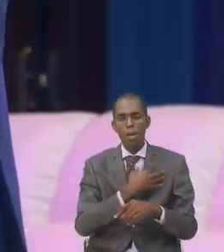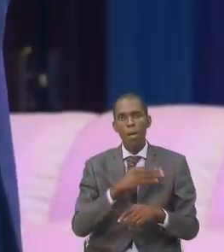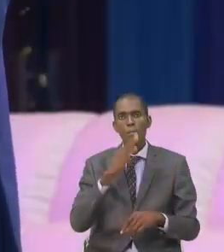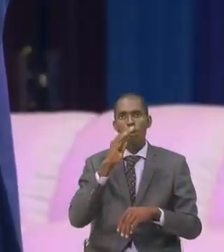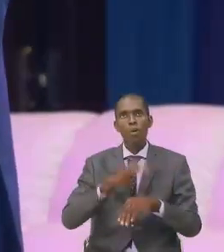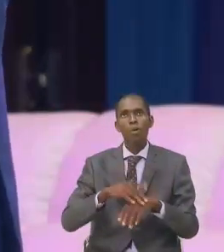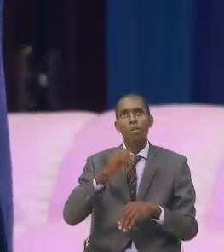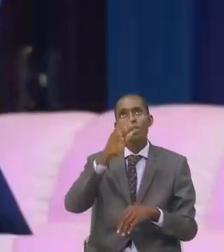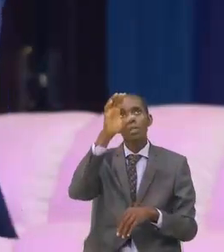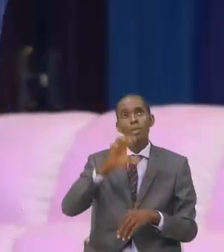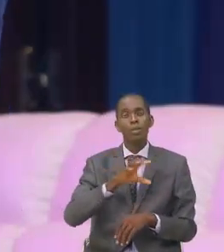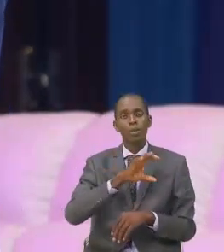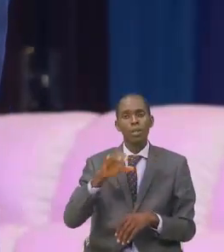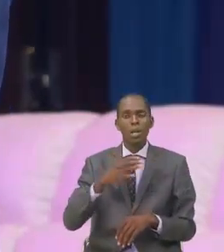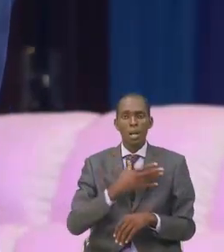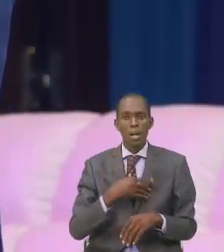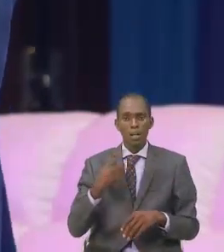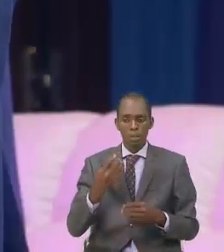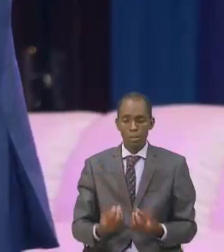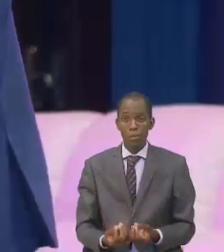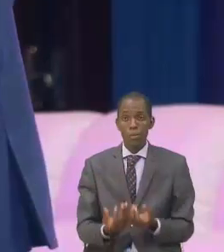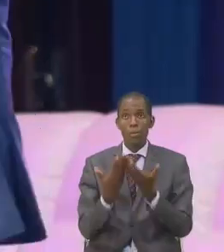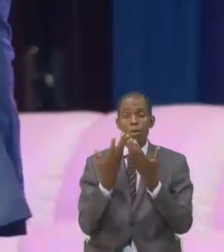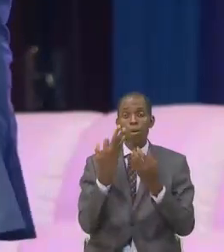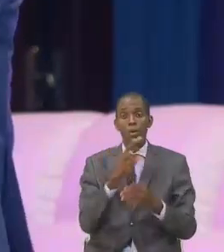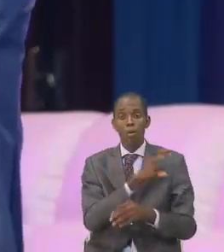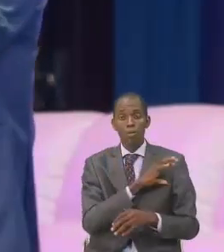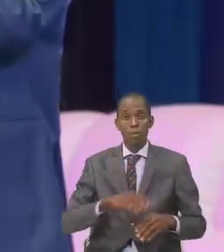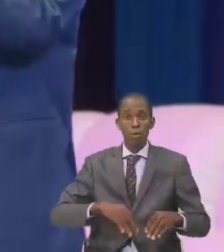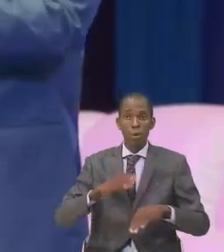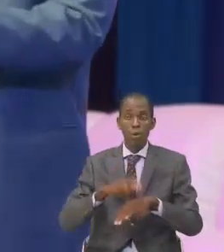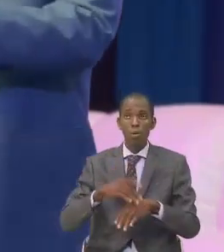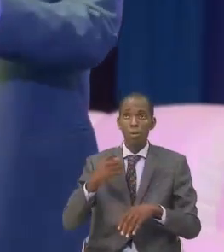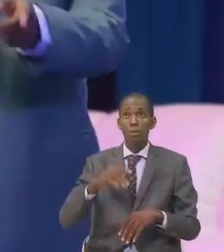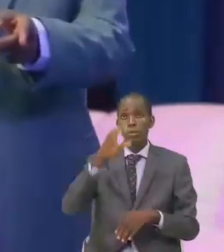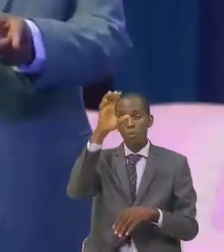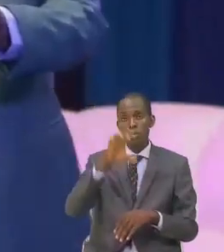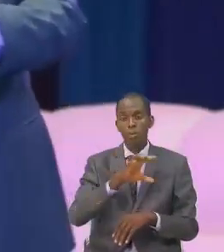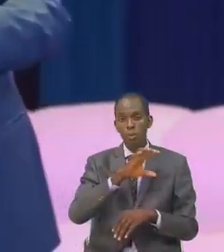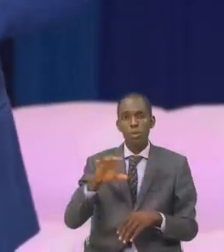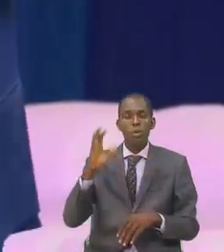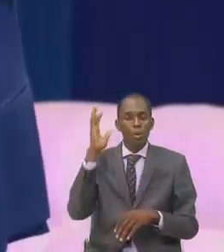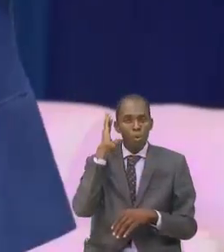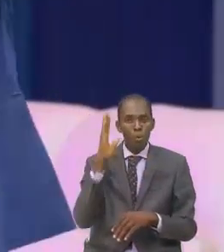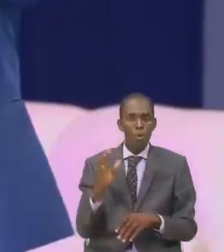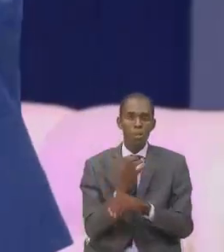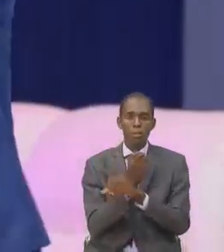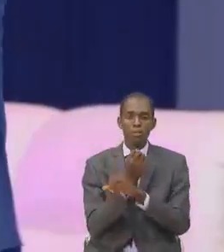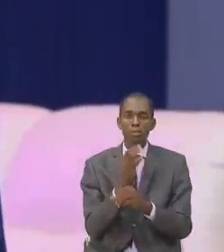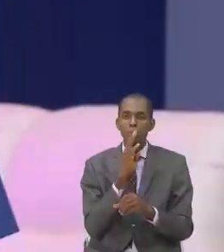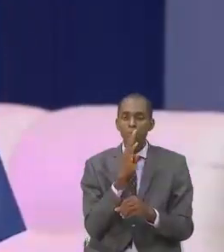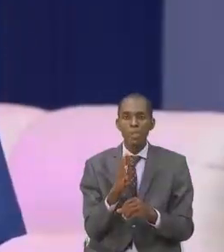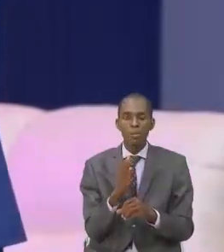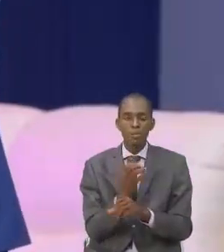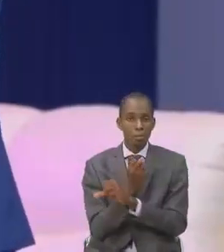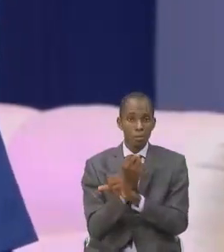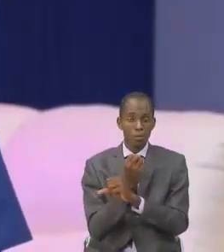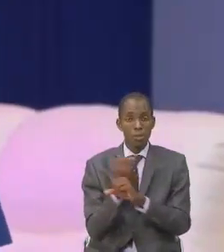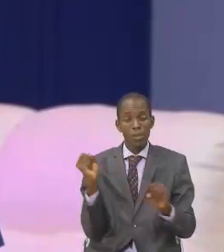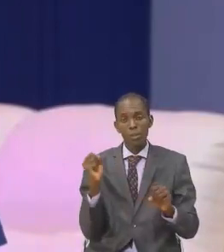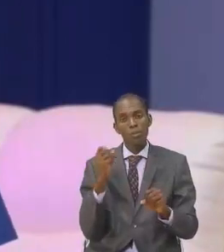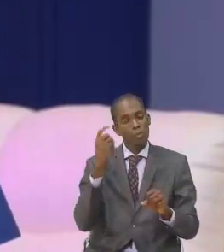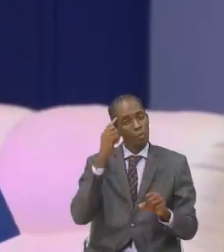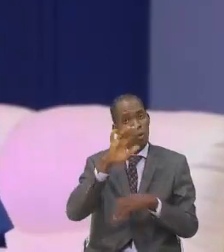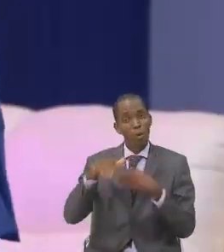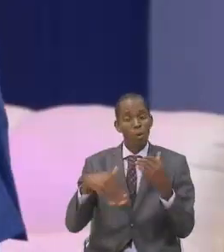will come, and when he will be on the cross, and when the sacrifice of Christ on the cross will atone for